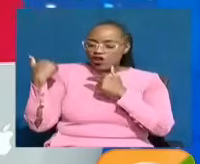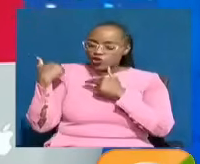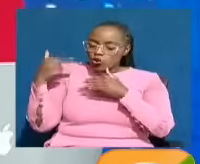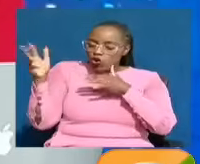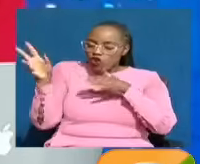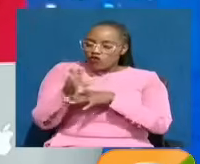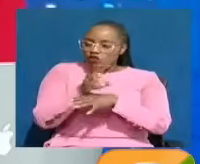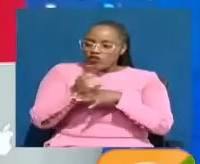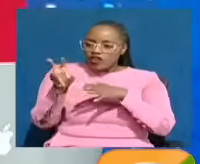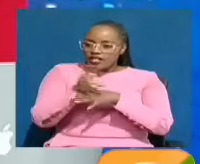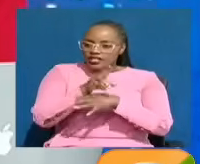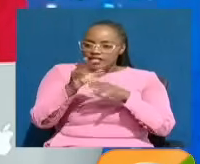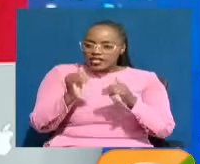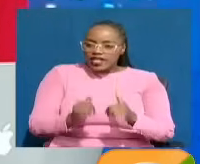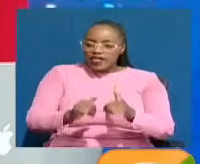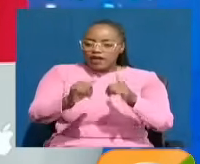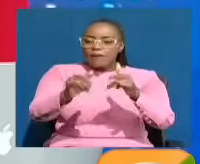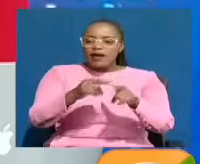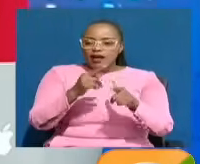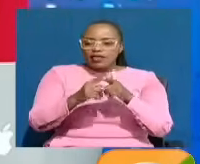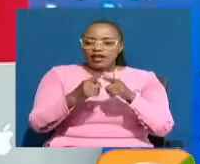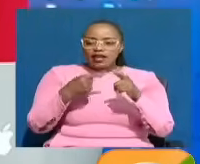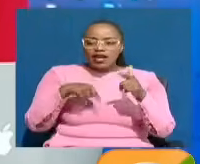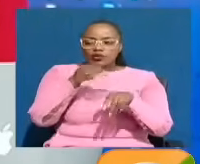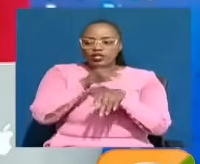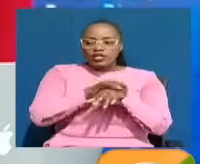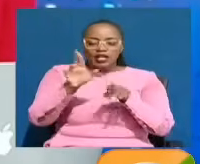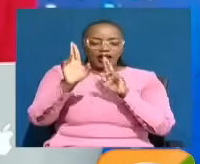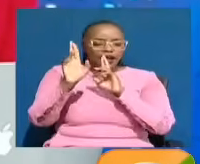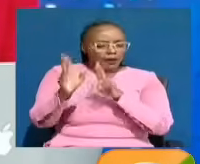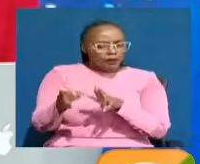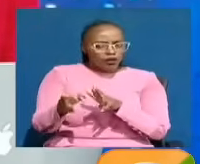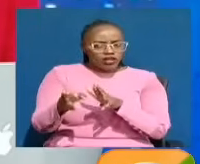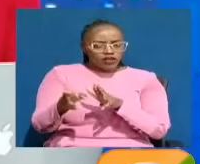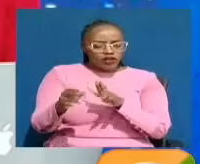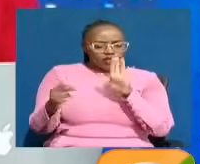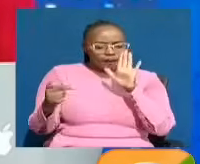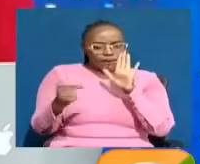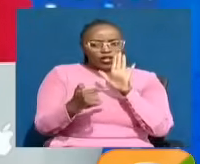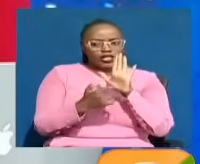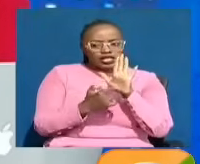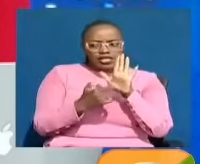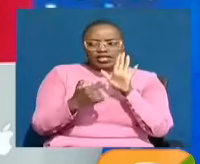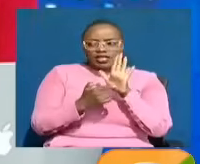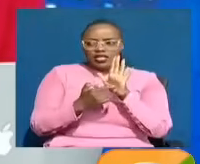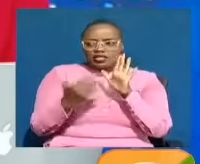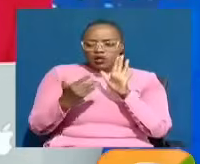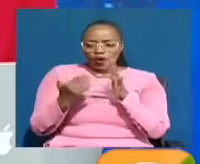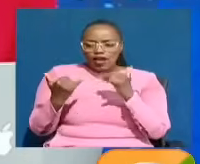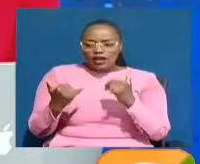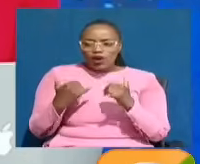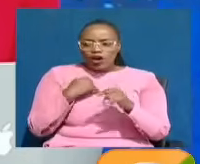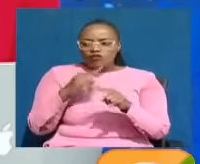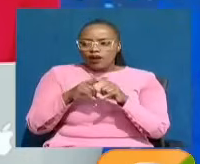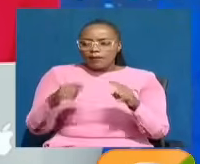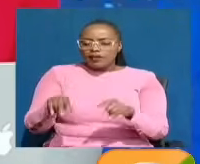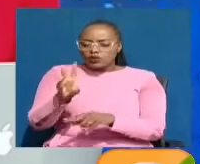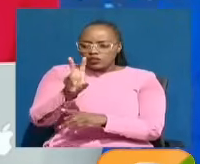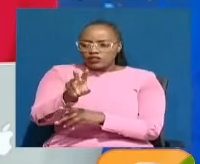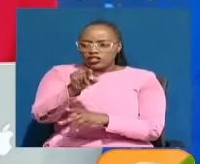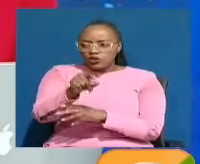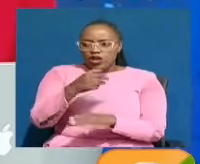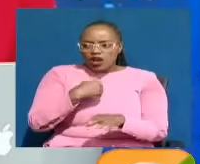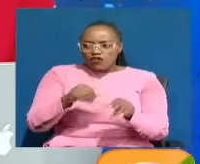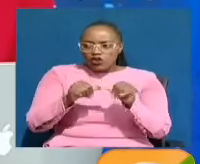overseeing the implementation. Exactly. Certainly you would get a report on point this. Exactly. This is where we are. Exactly. But it sounds like you are